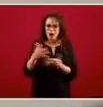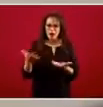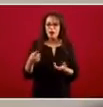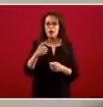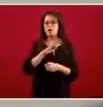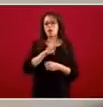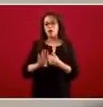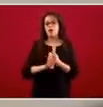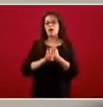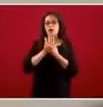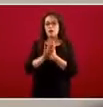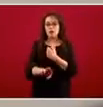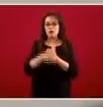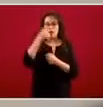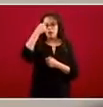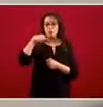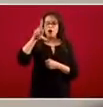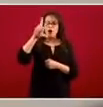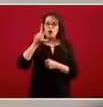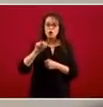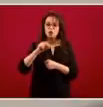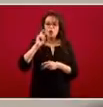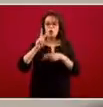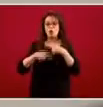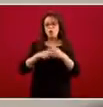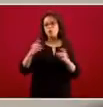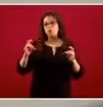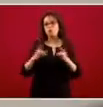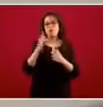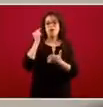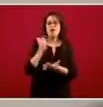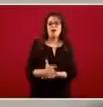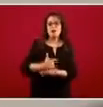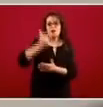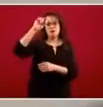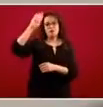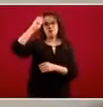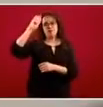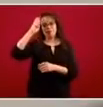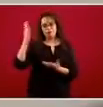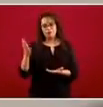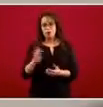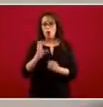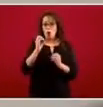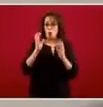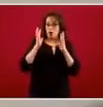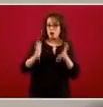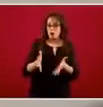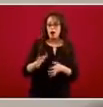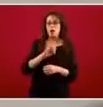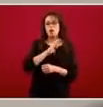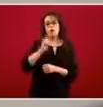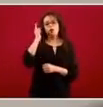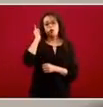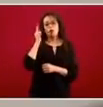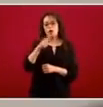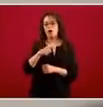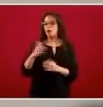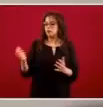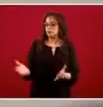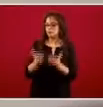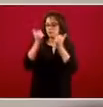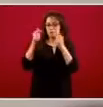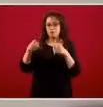importantly, avoid any fatal and any severe